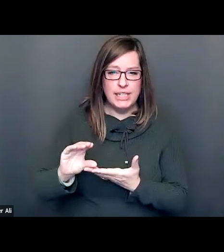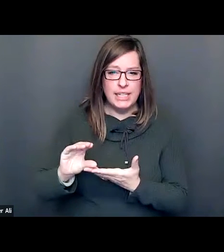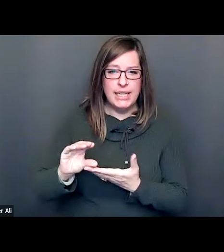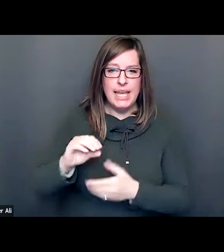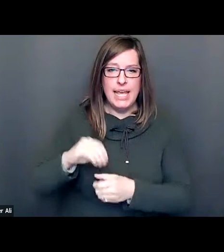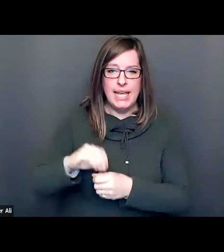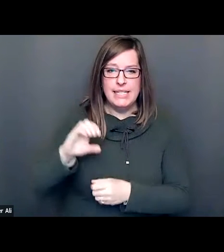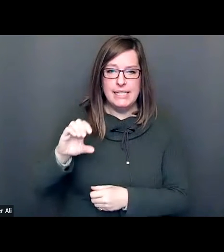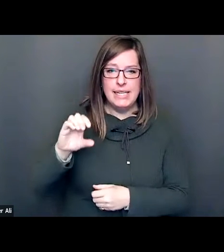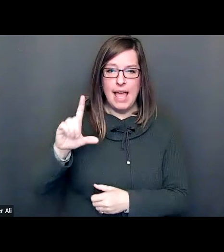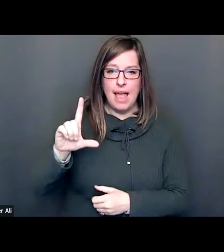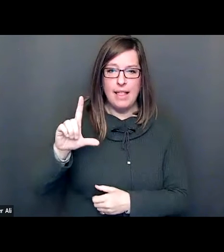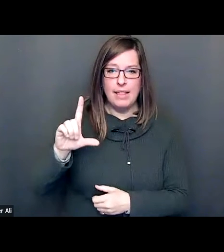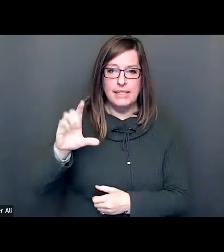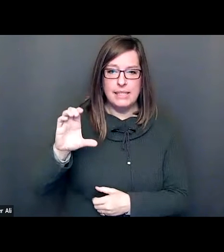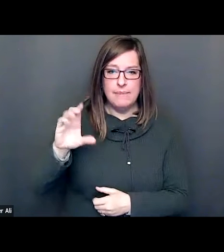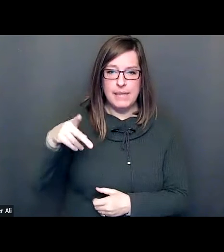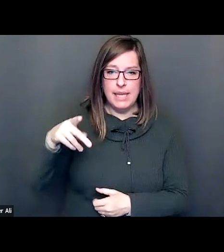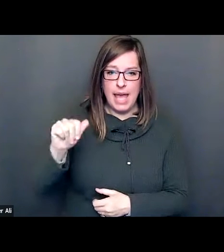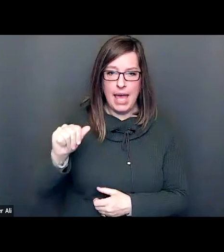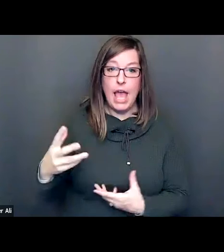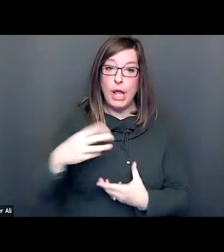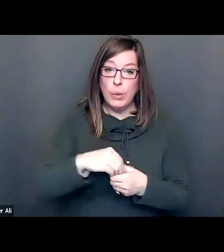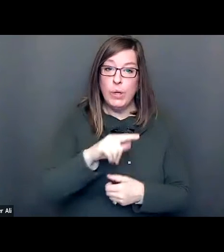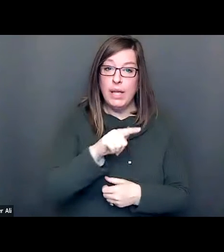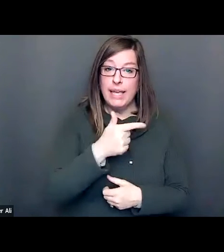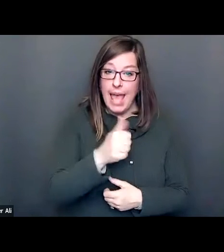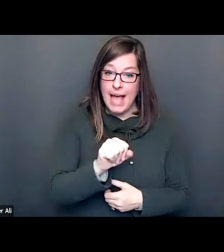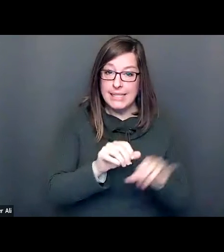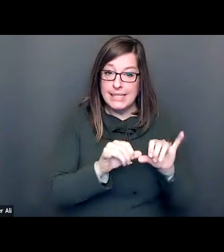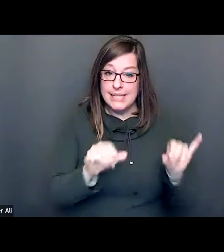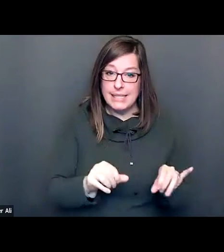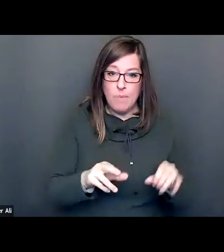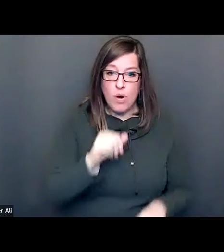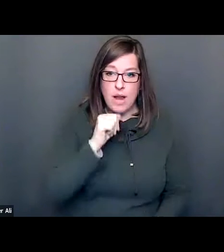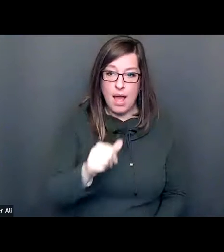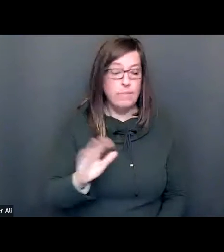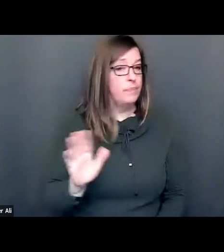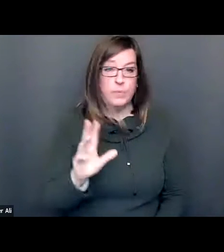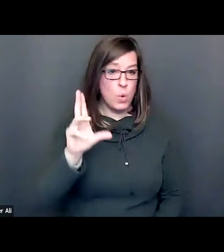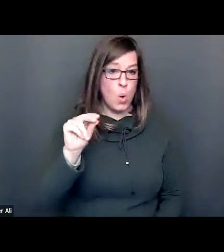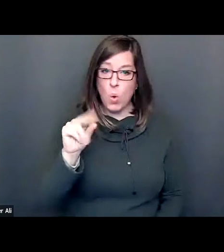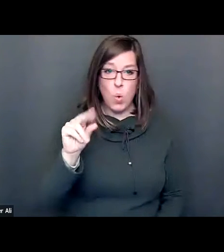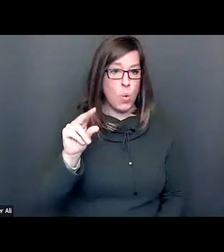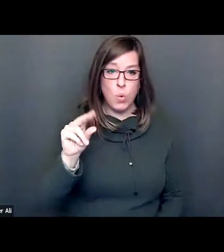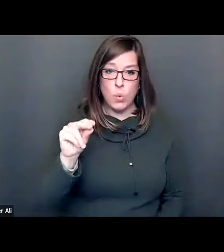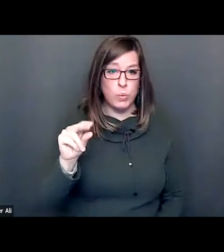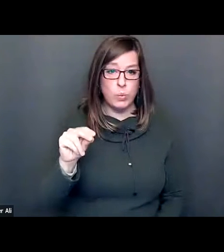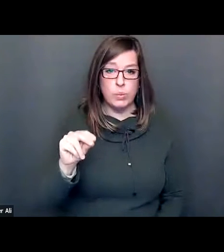in the CLCPA include the gas system or not? No, no.